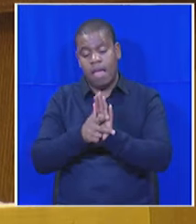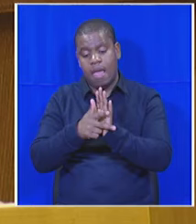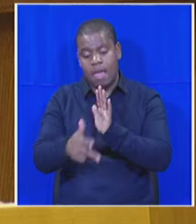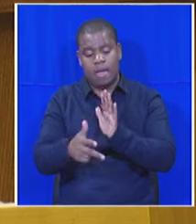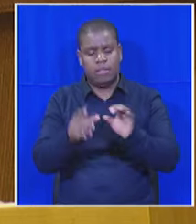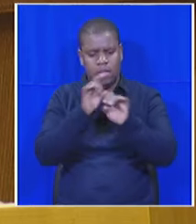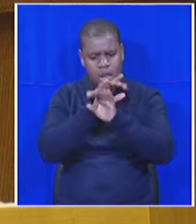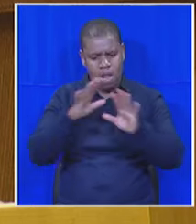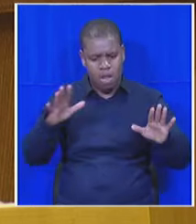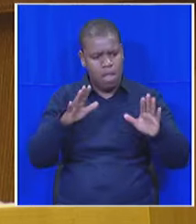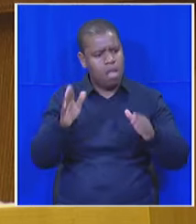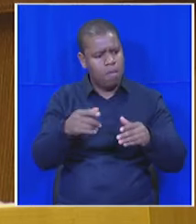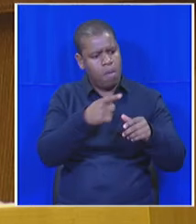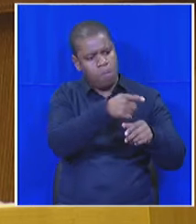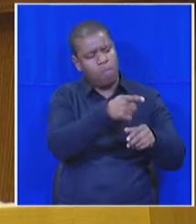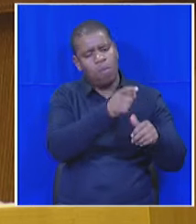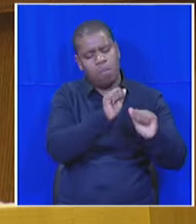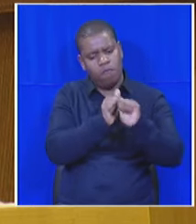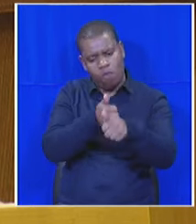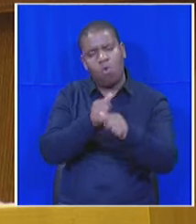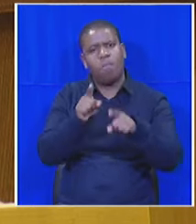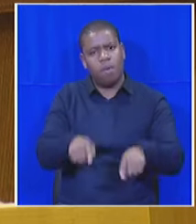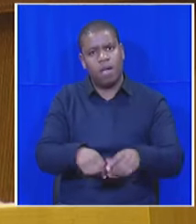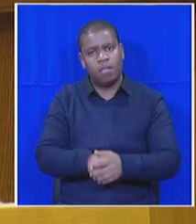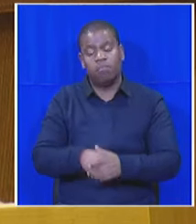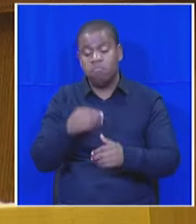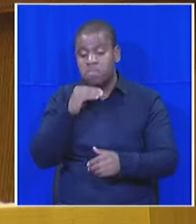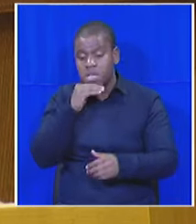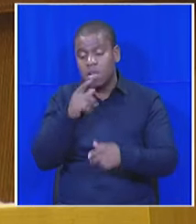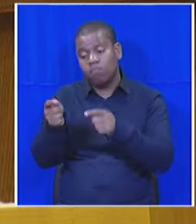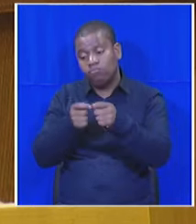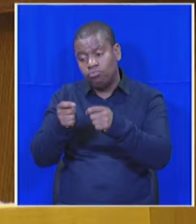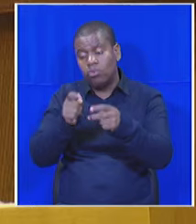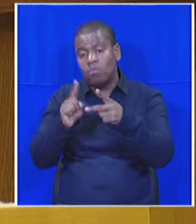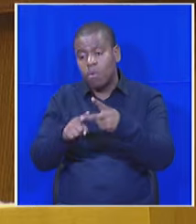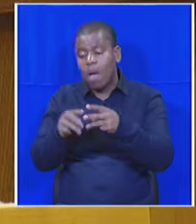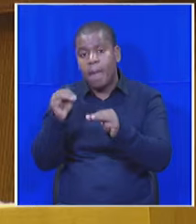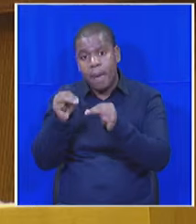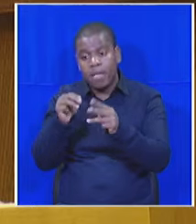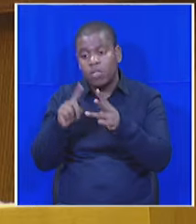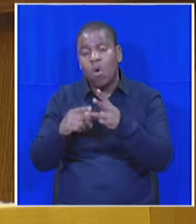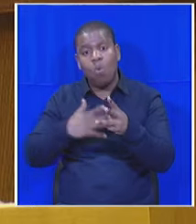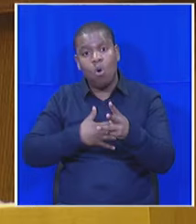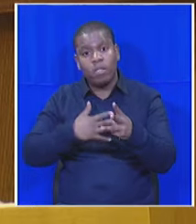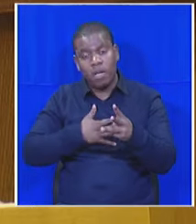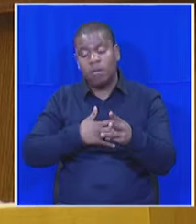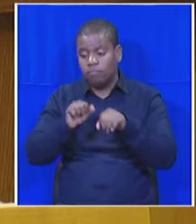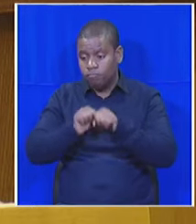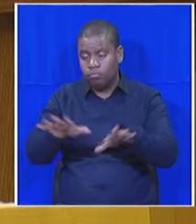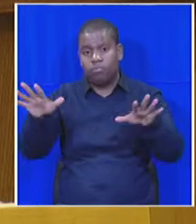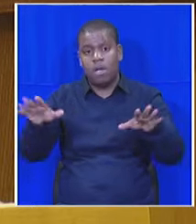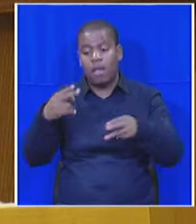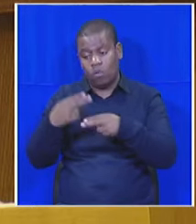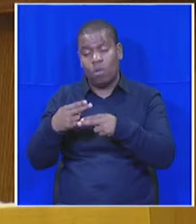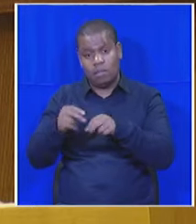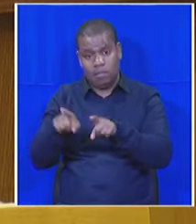water resources are protected, managed, used and controlled to deliver effective water supply and sanitation. This